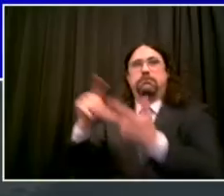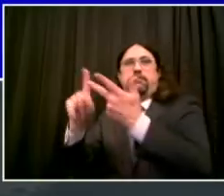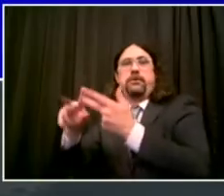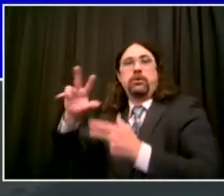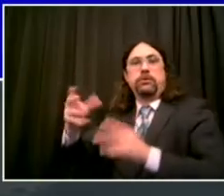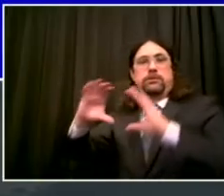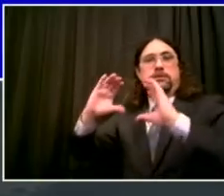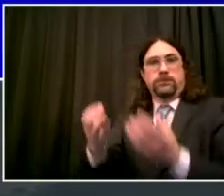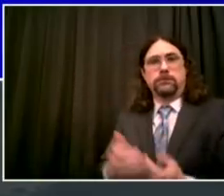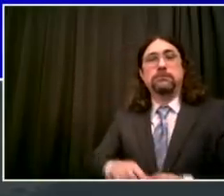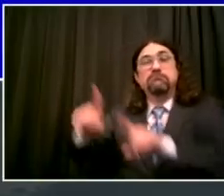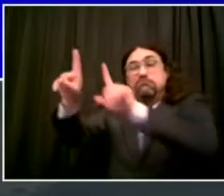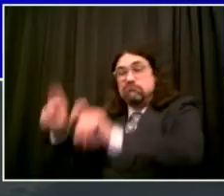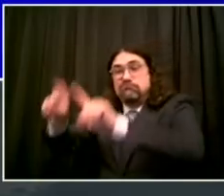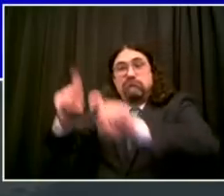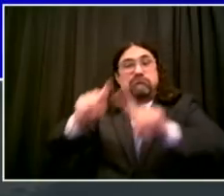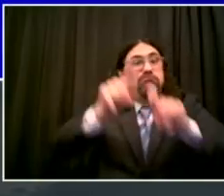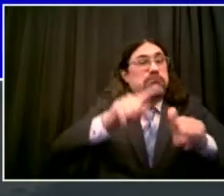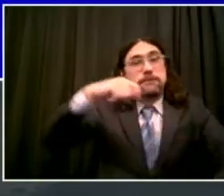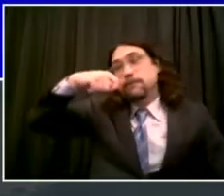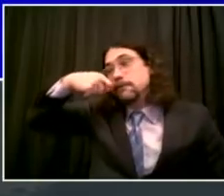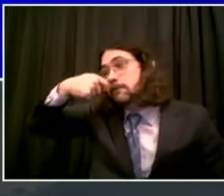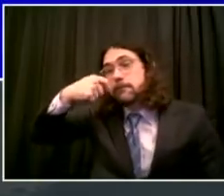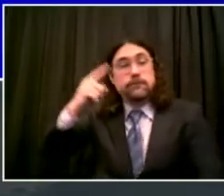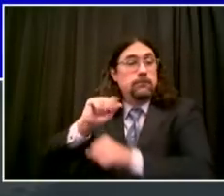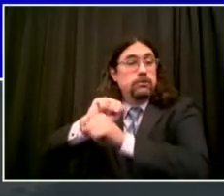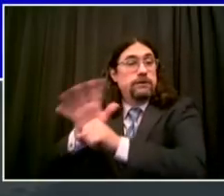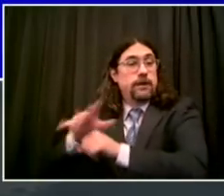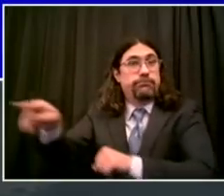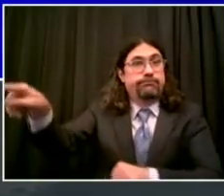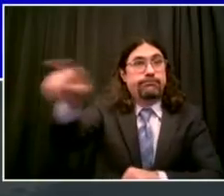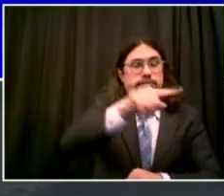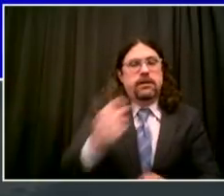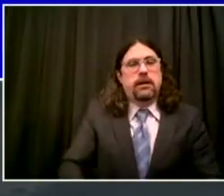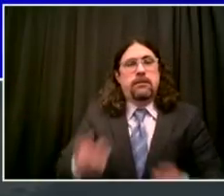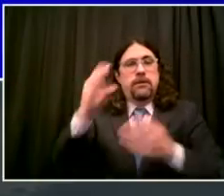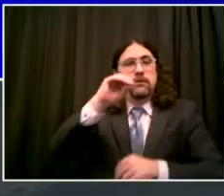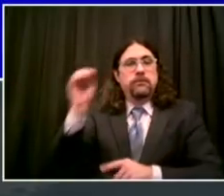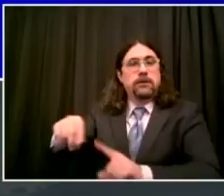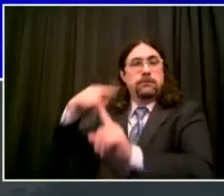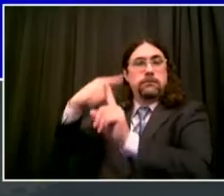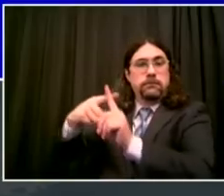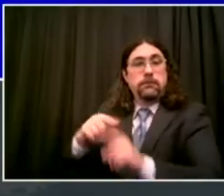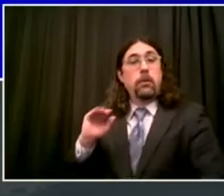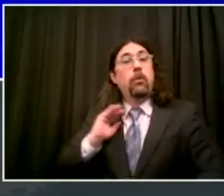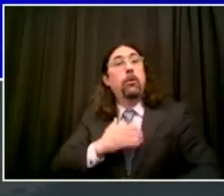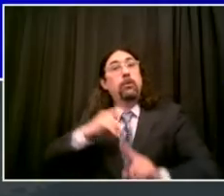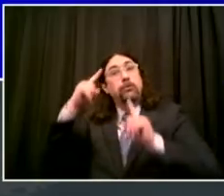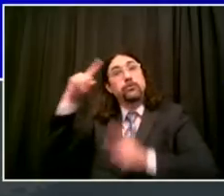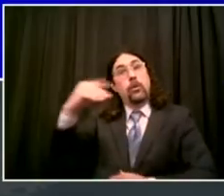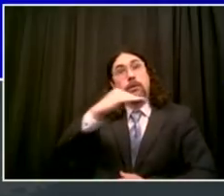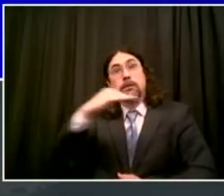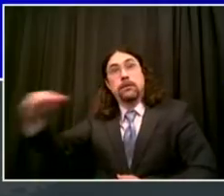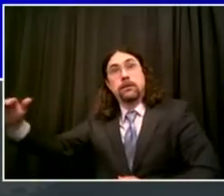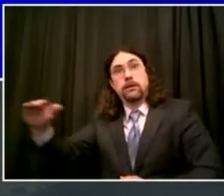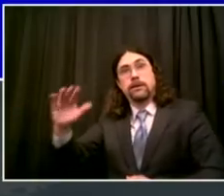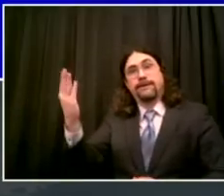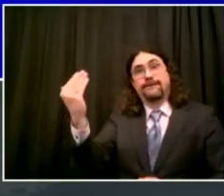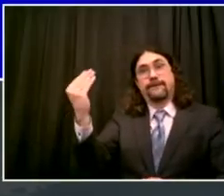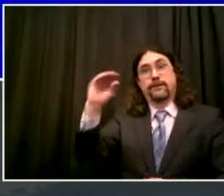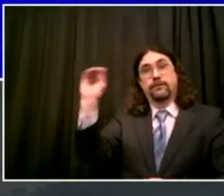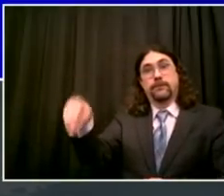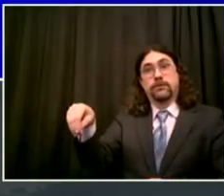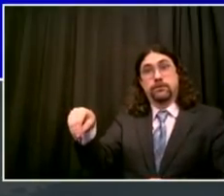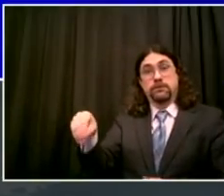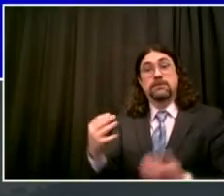threshold is 15%, and today's report 7%, an excellent number. And we've seen really, really great